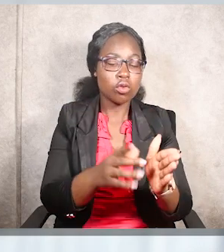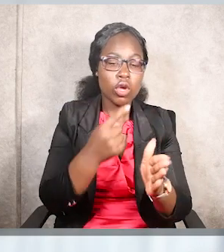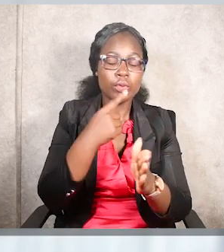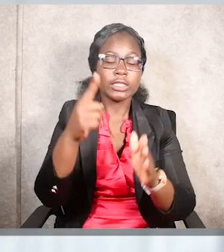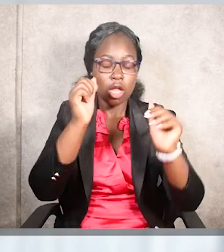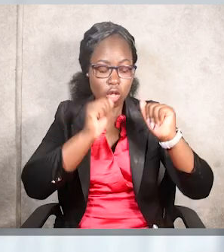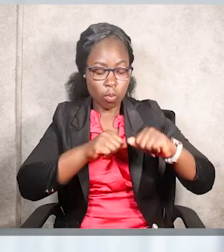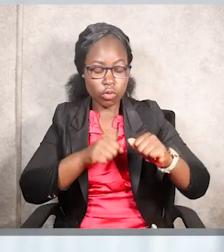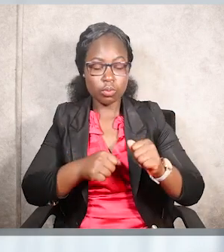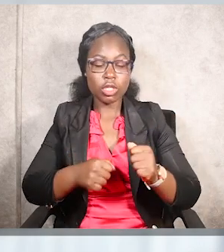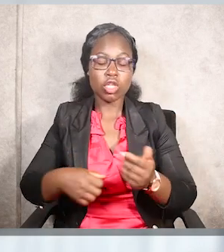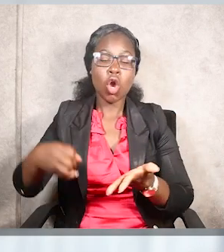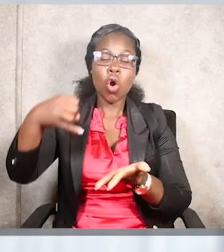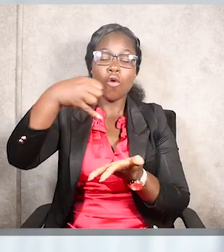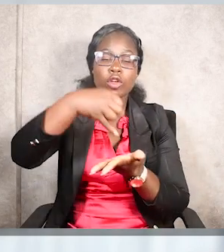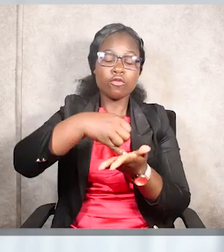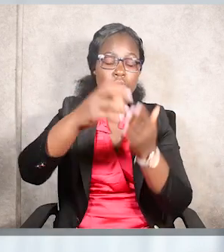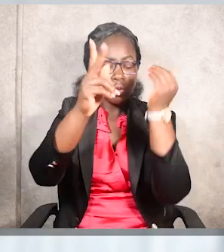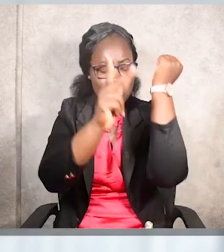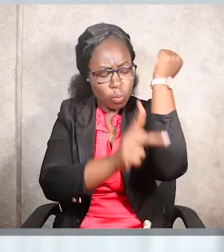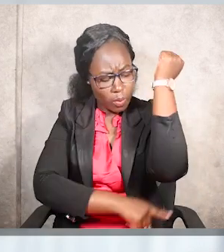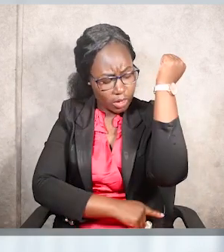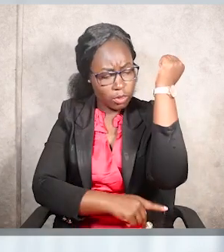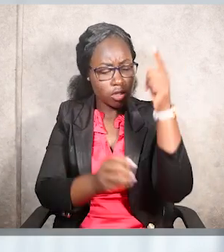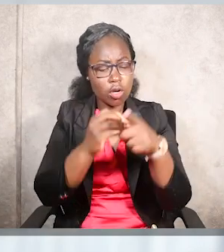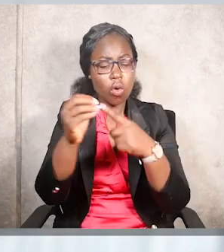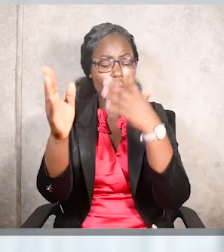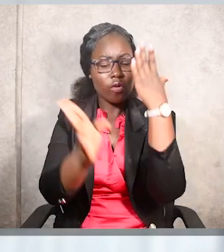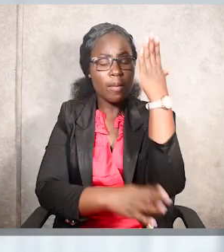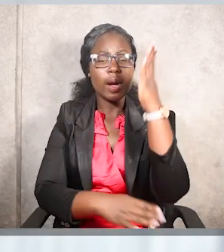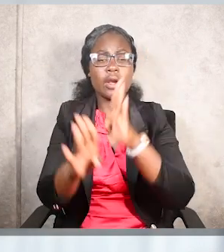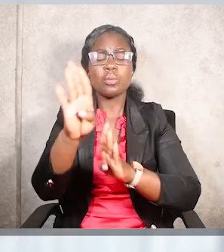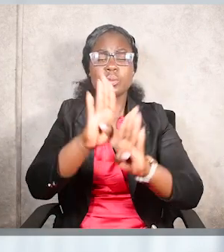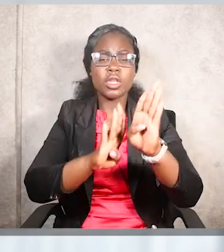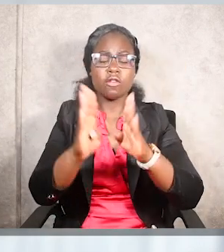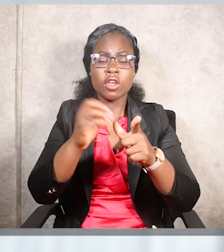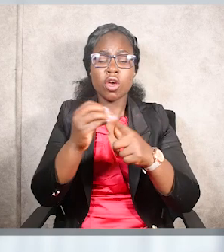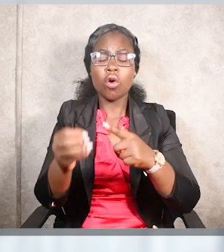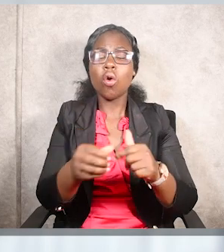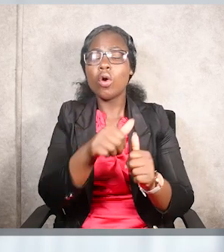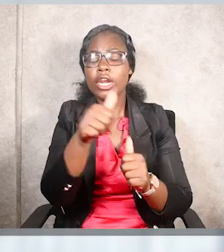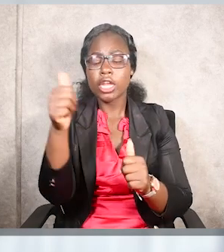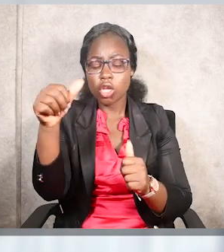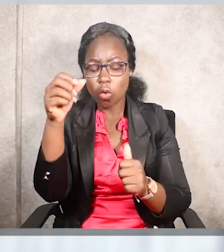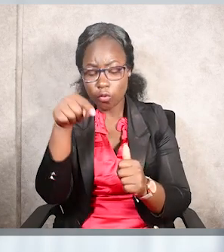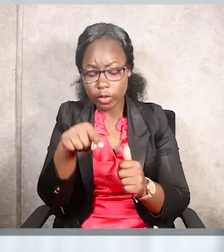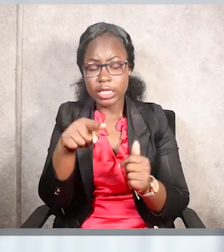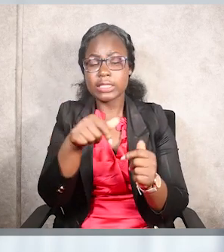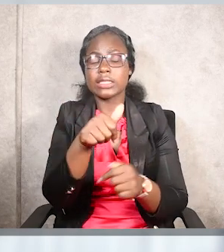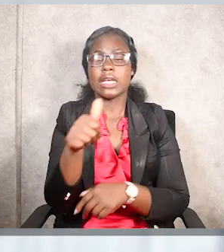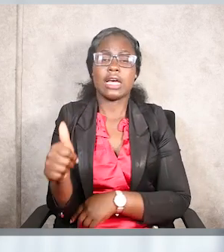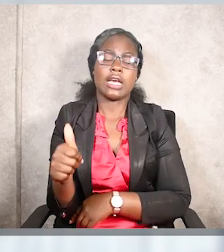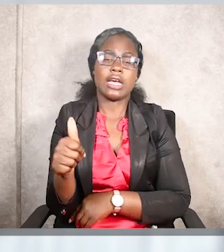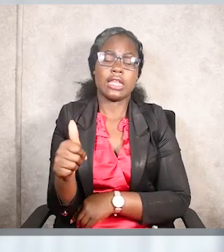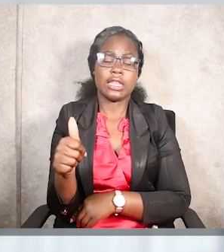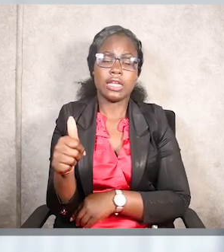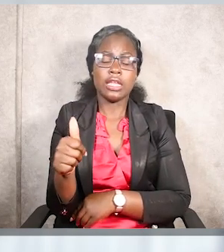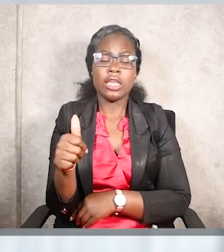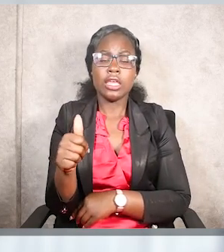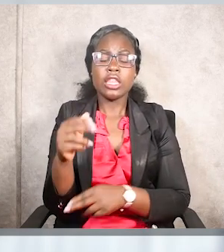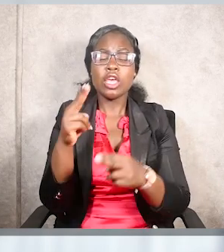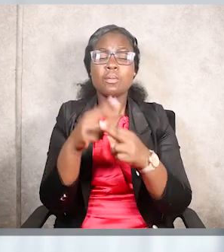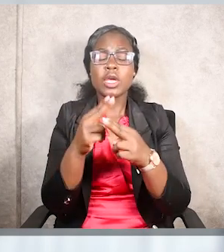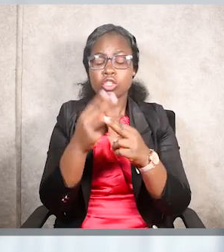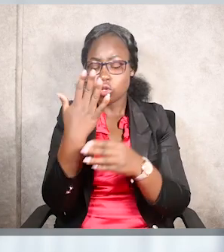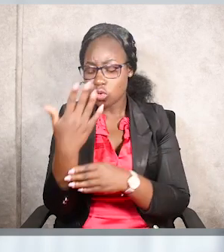possibility of engaging in punishment or coercive behavior or any of those other dimensions of